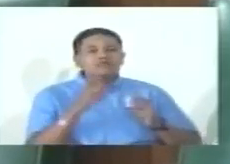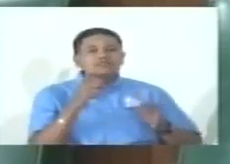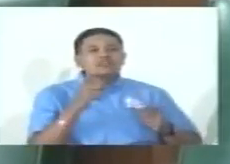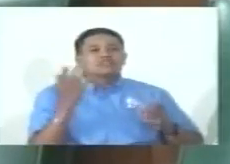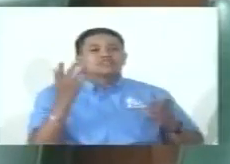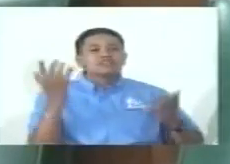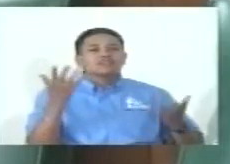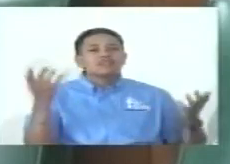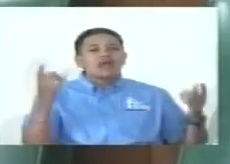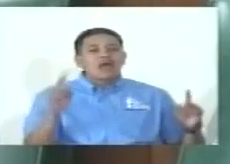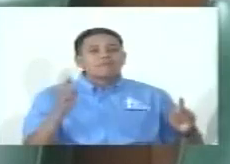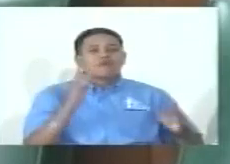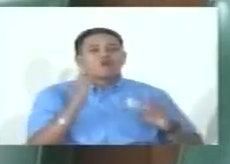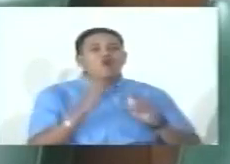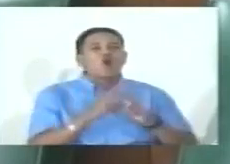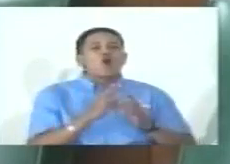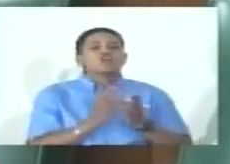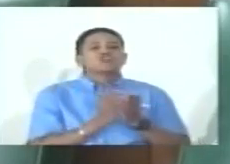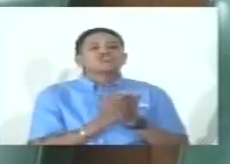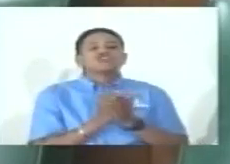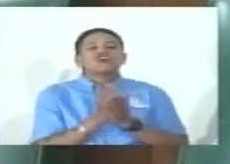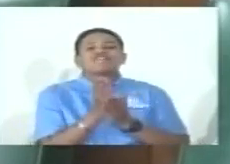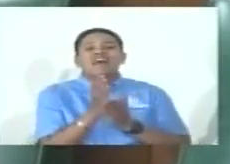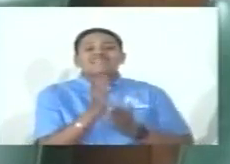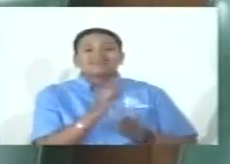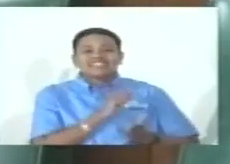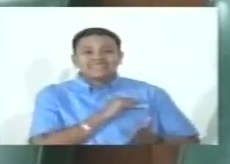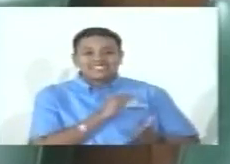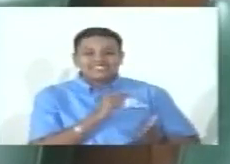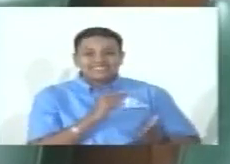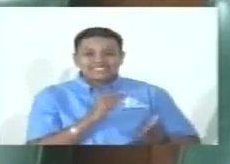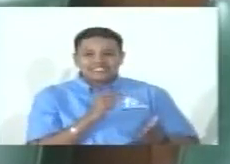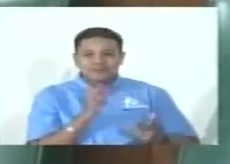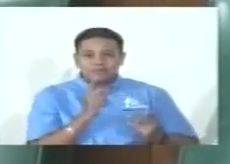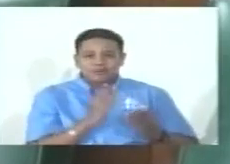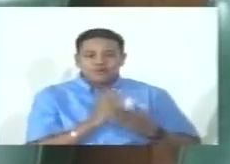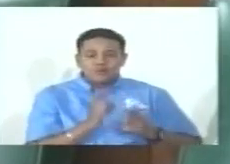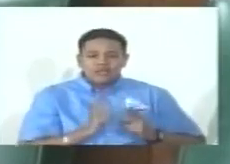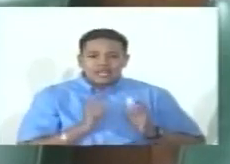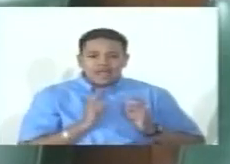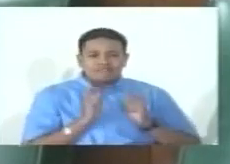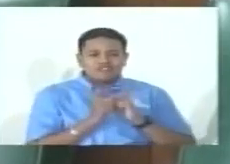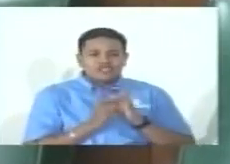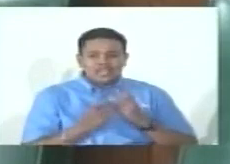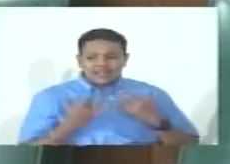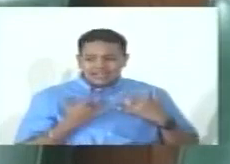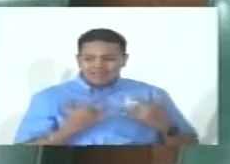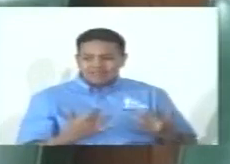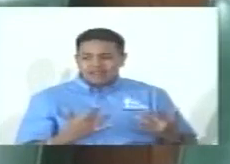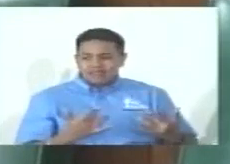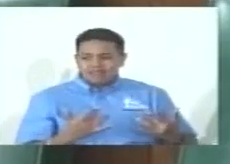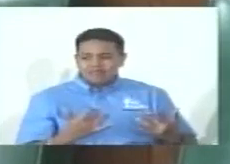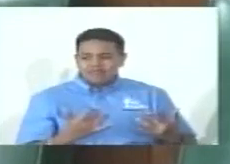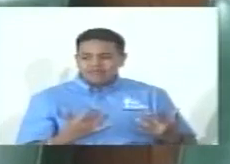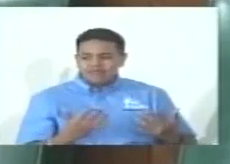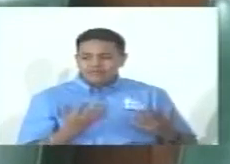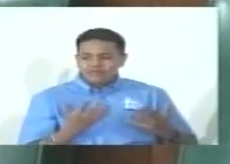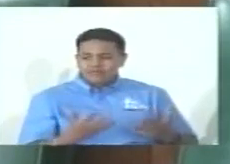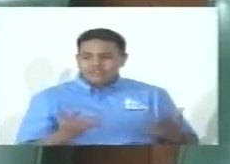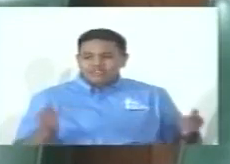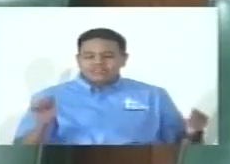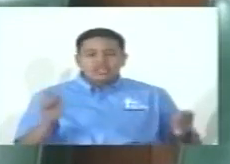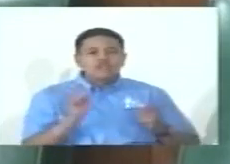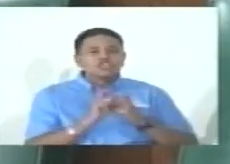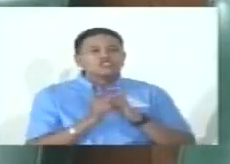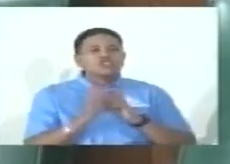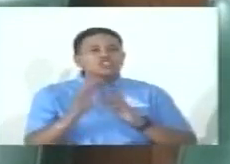go through life-changing events and things that can alter your life, and